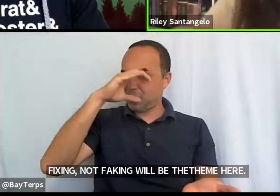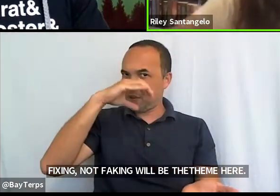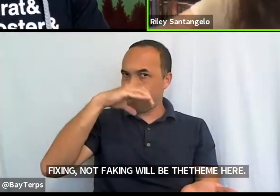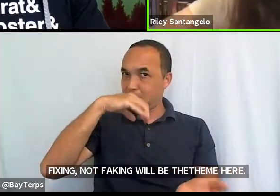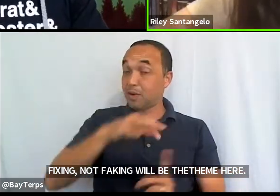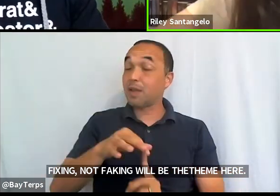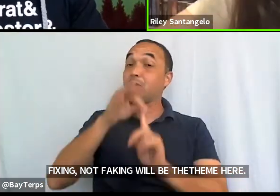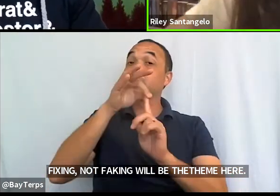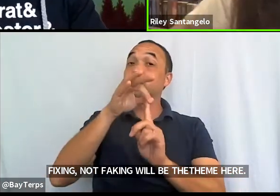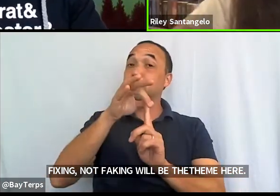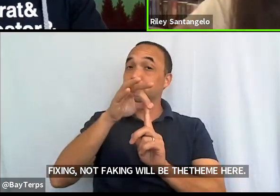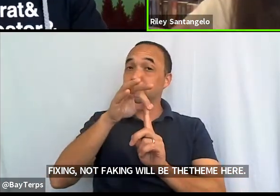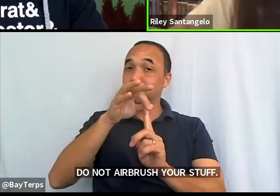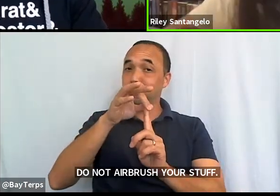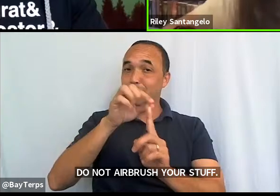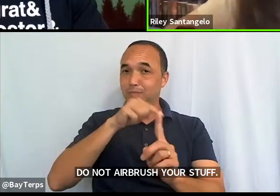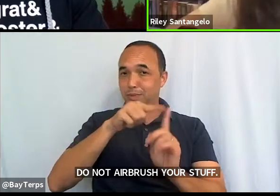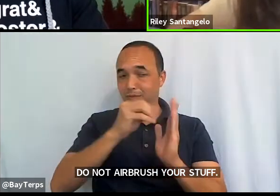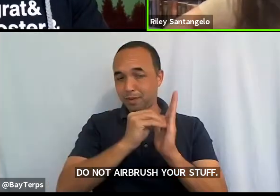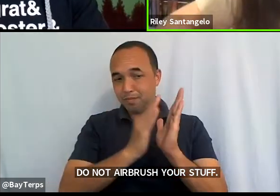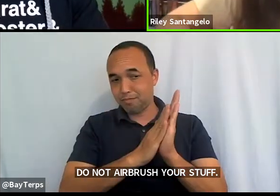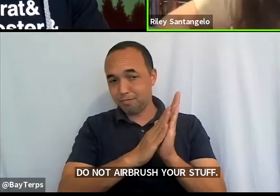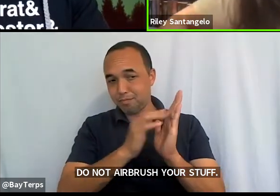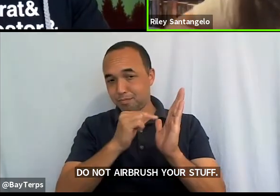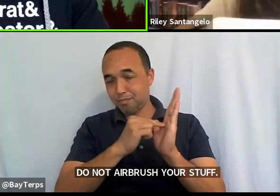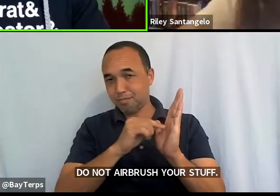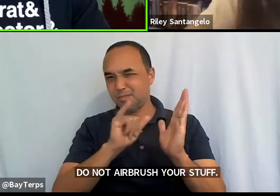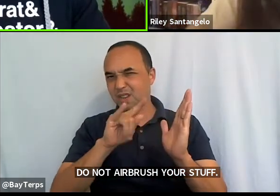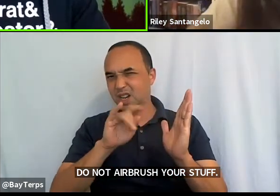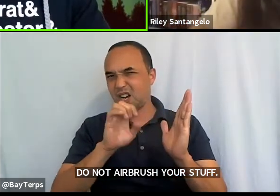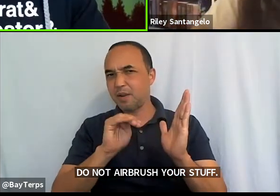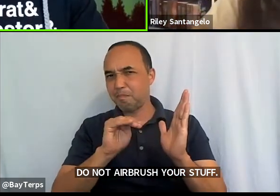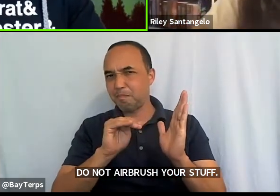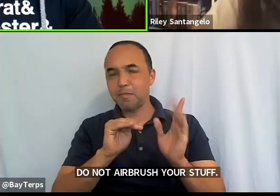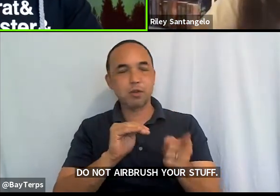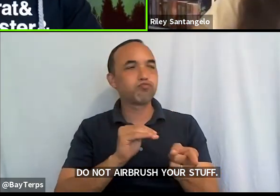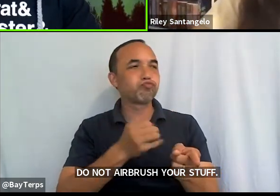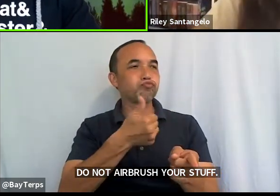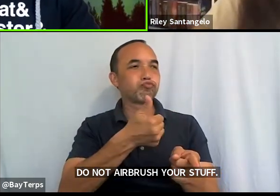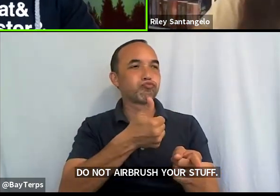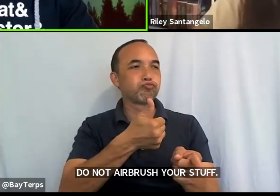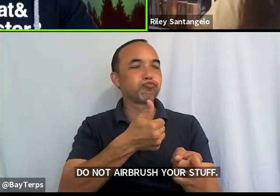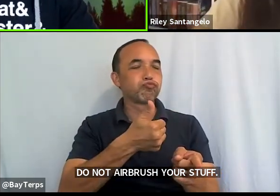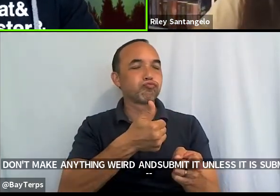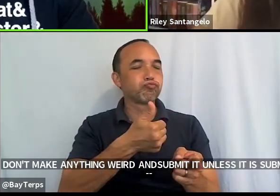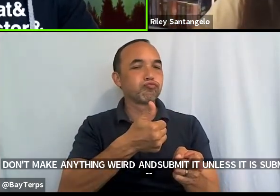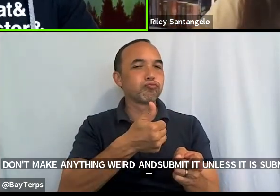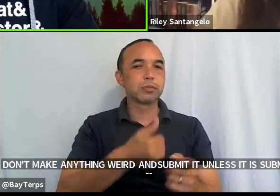specifically part of the item. Well said. Well said. Thank you.